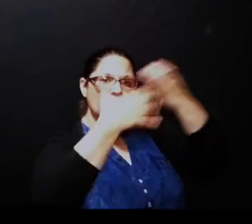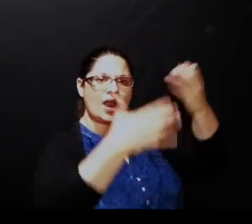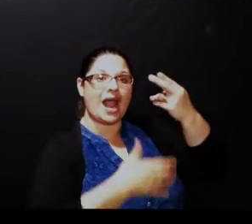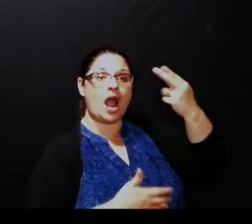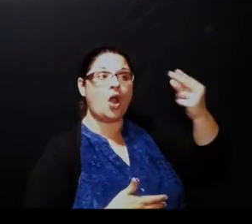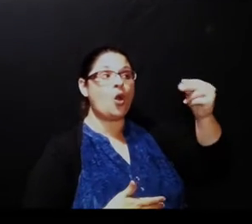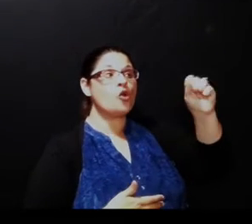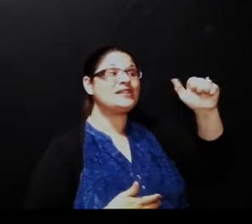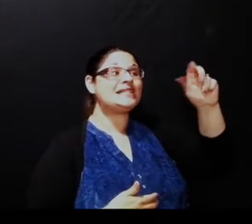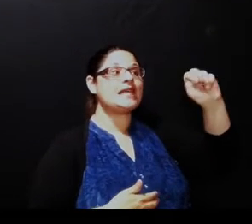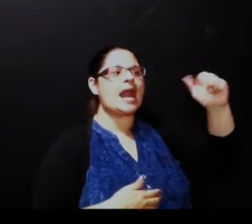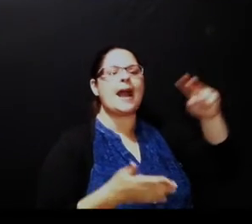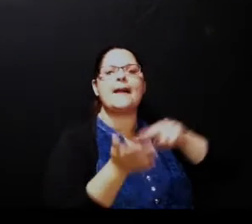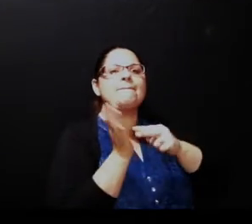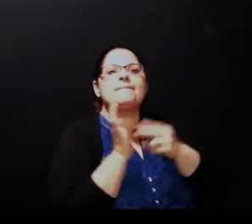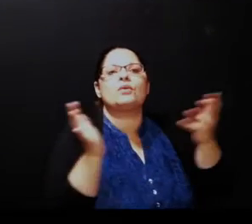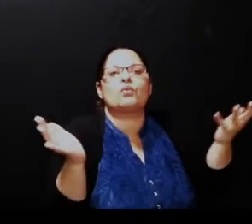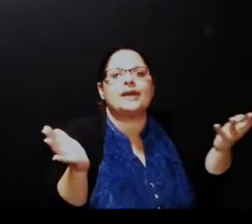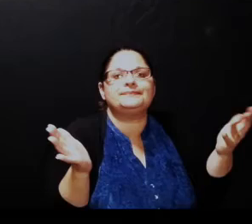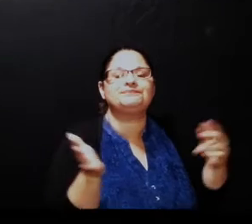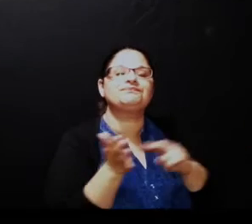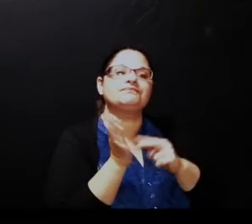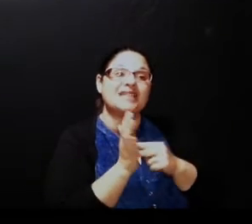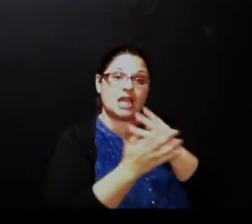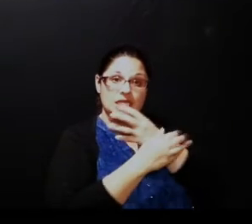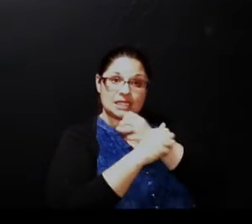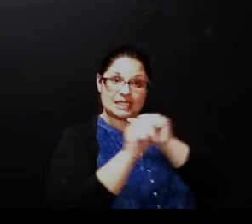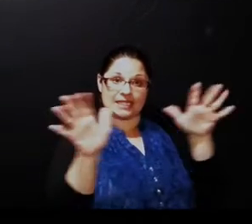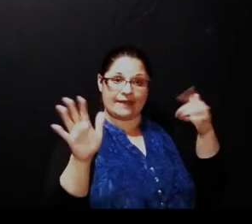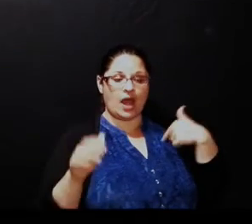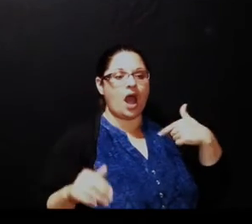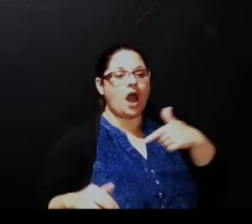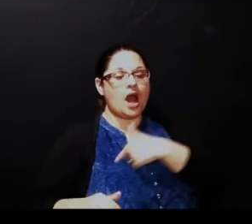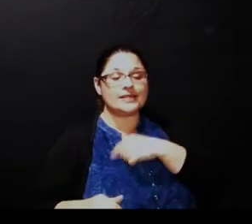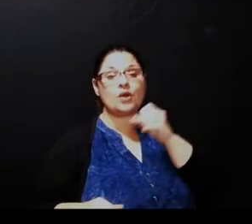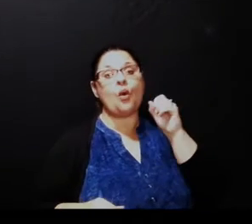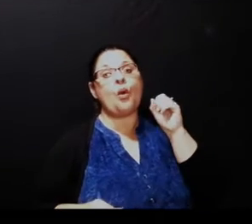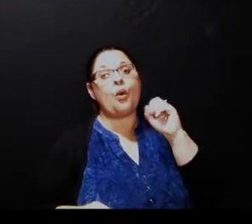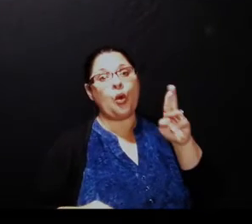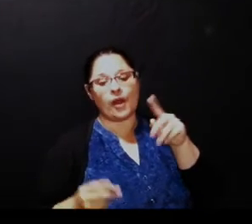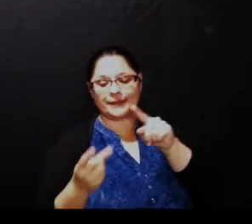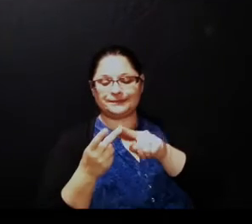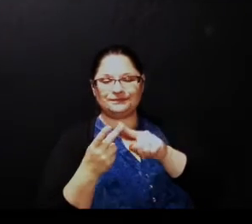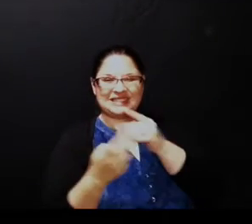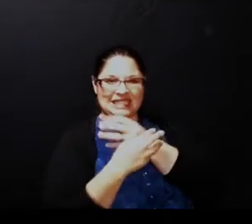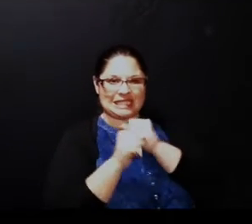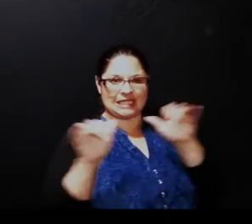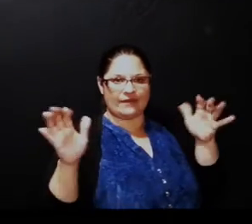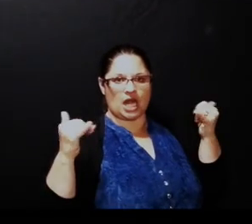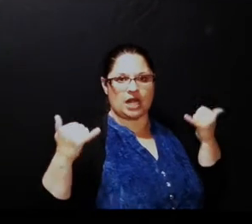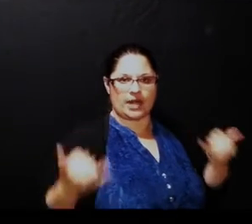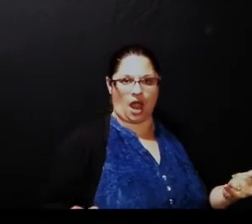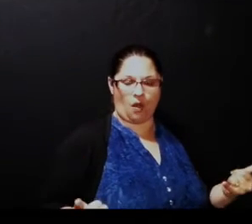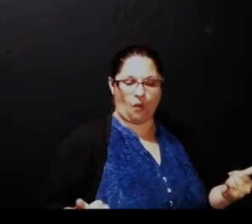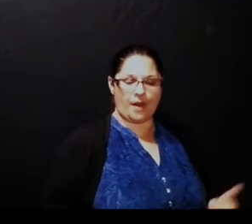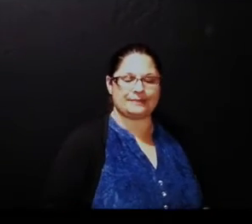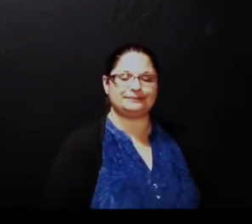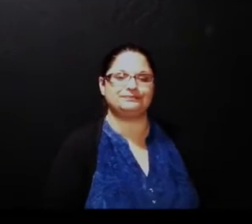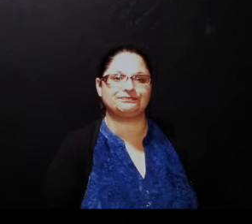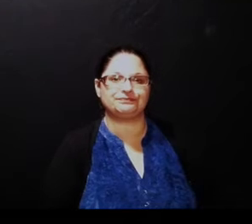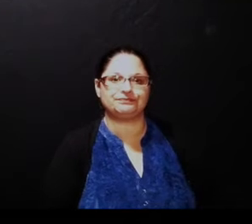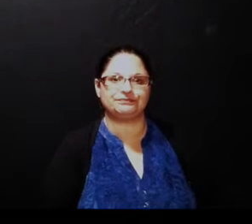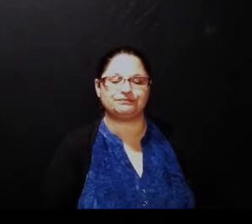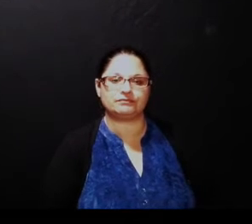means "save us" or "save now." If you want to write this reference down, Psalm 118, verse 25, the first two